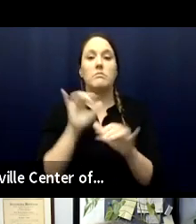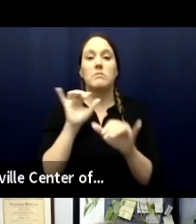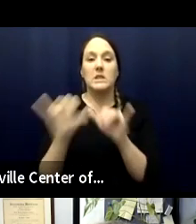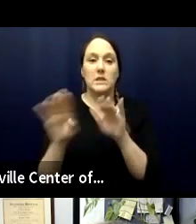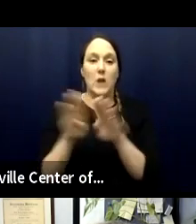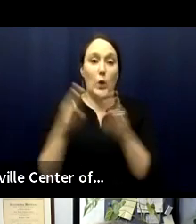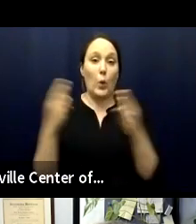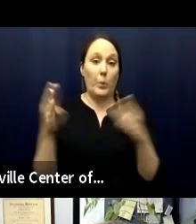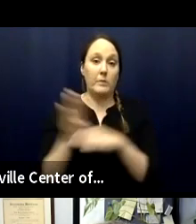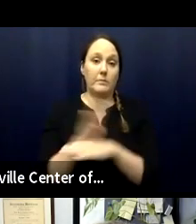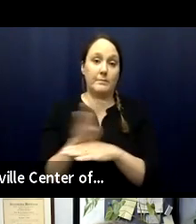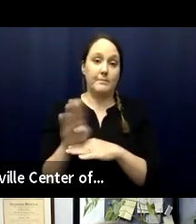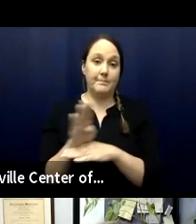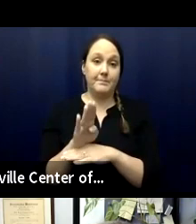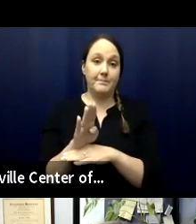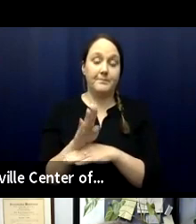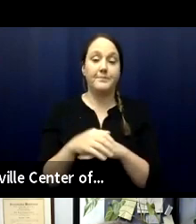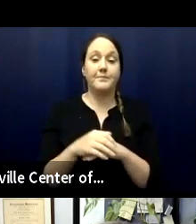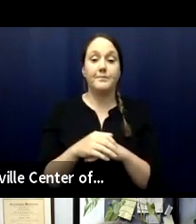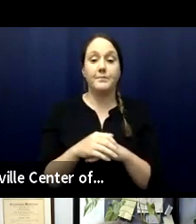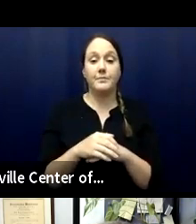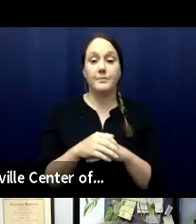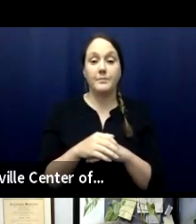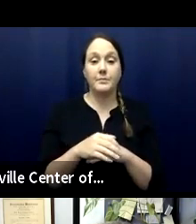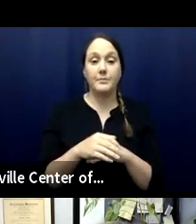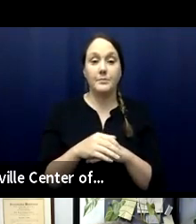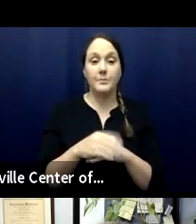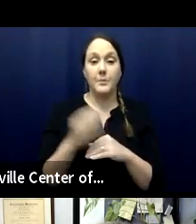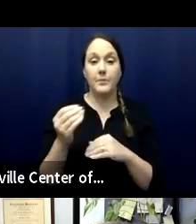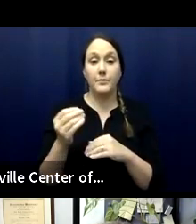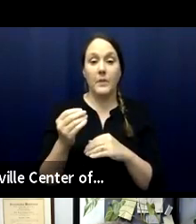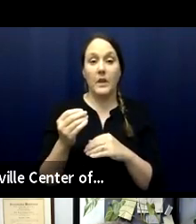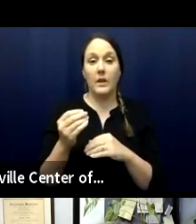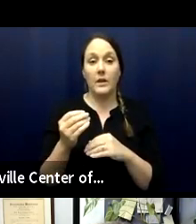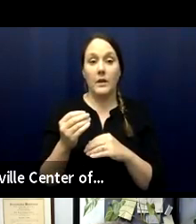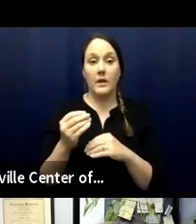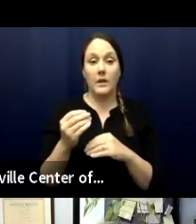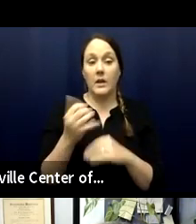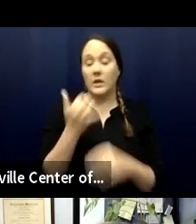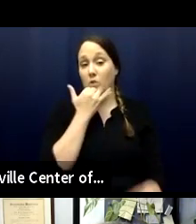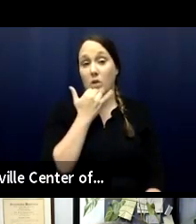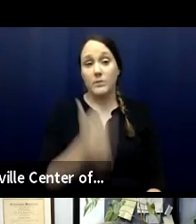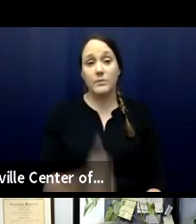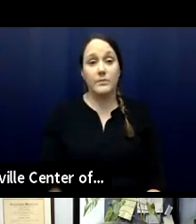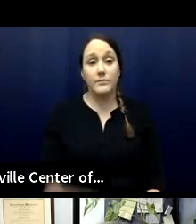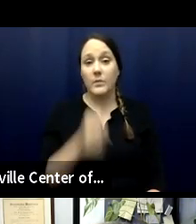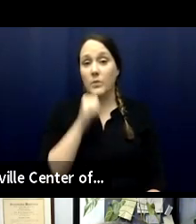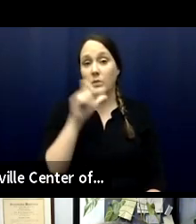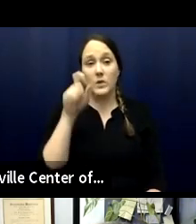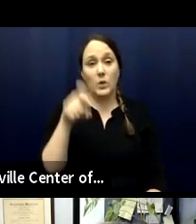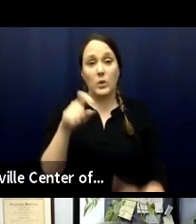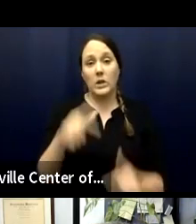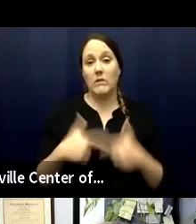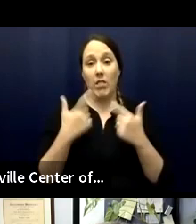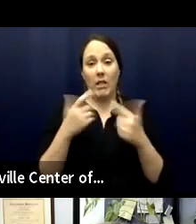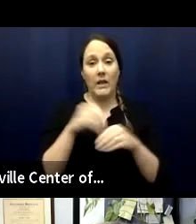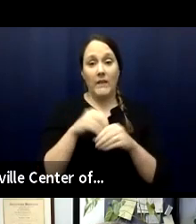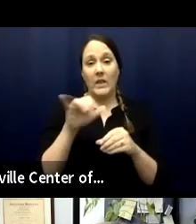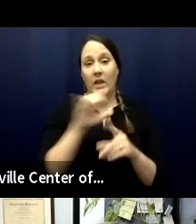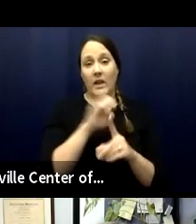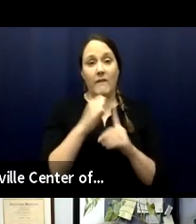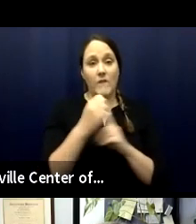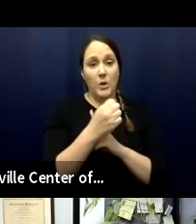business. And it's wrong. We don't need to live in an atmosphere